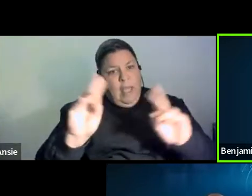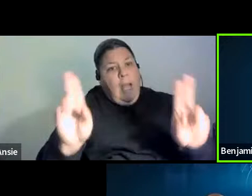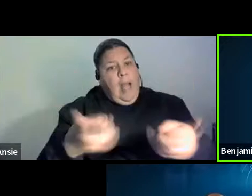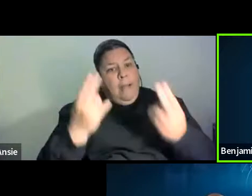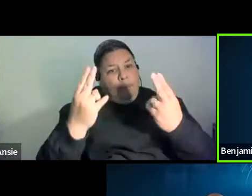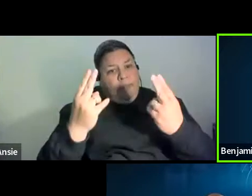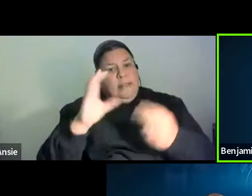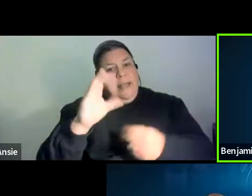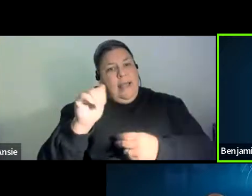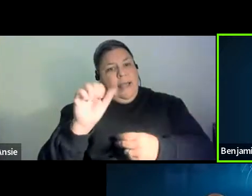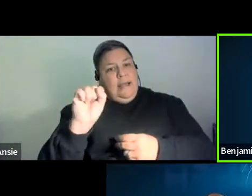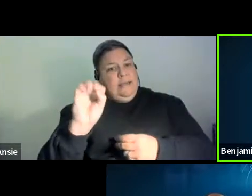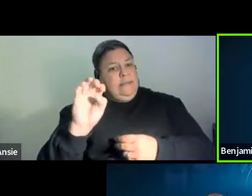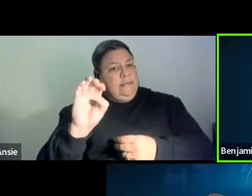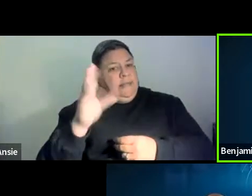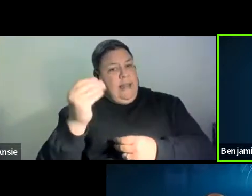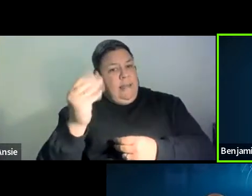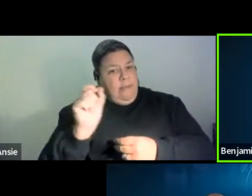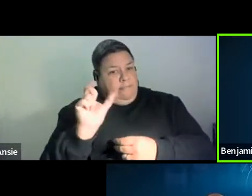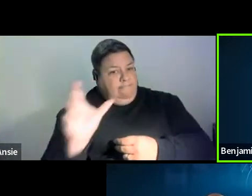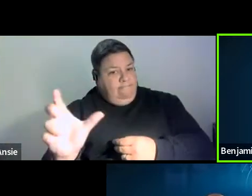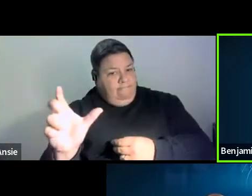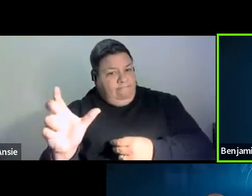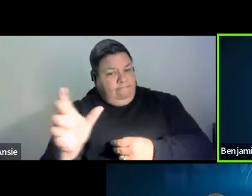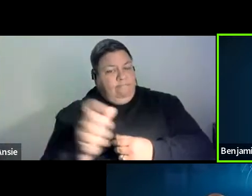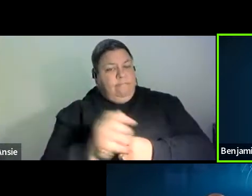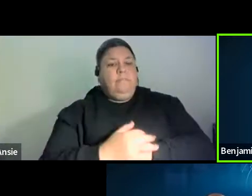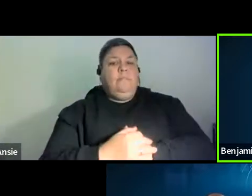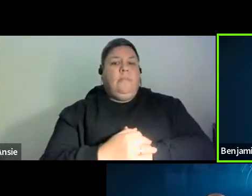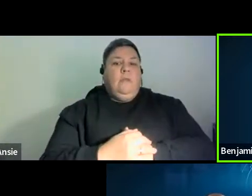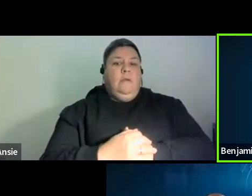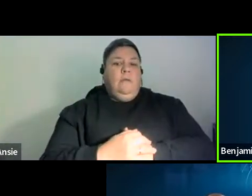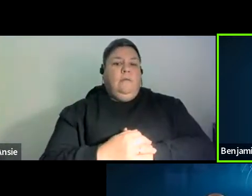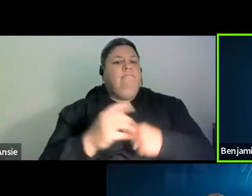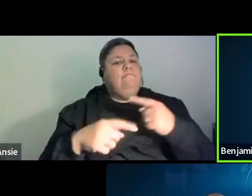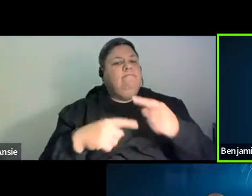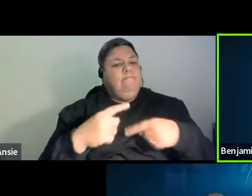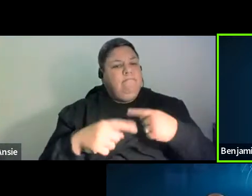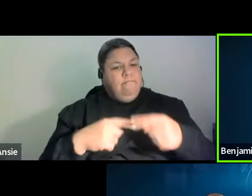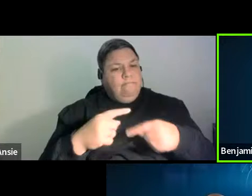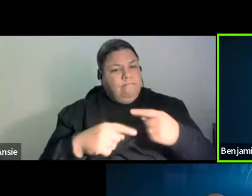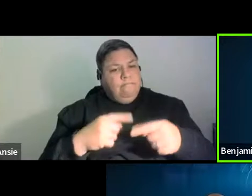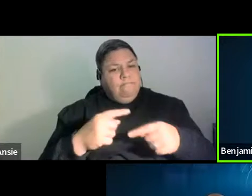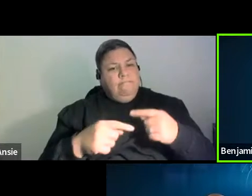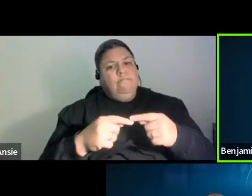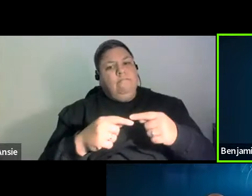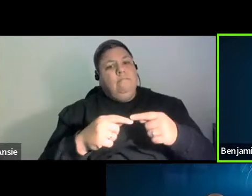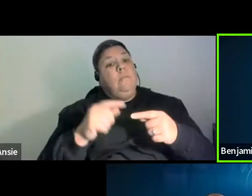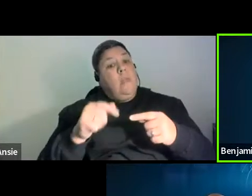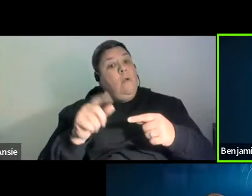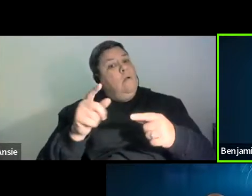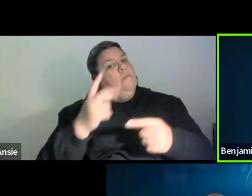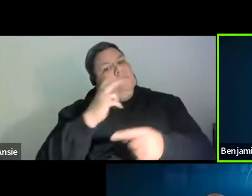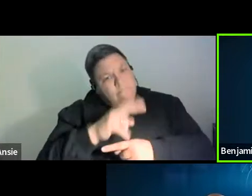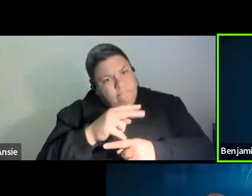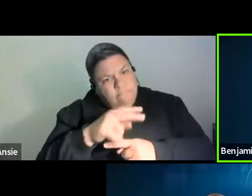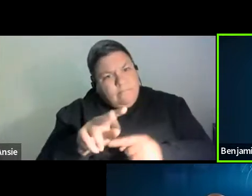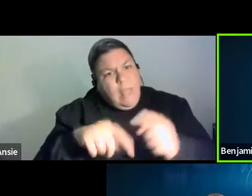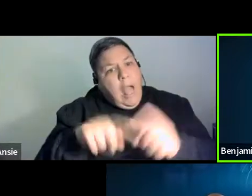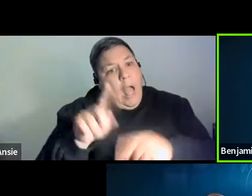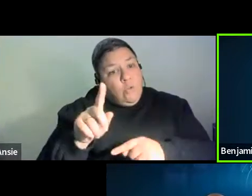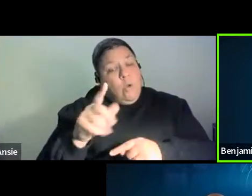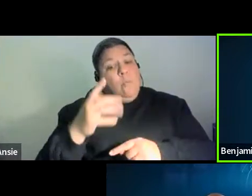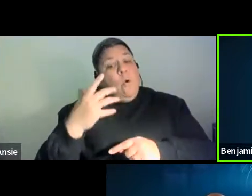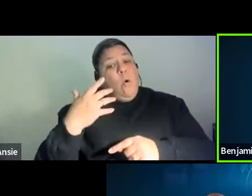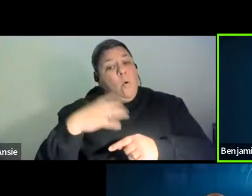number has been concluded by SARS. He then goes on to say that correspondence on the outcome of this case will be issued